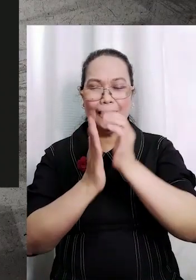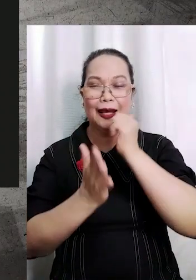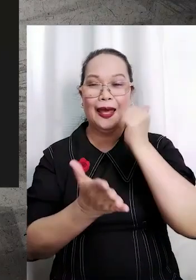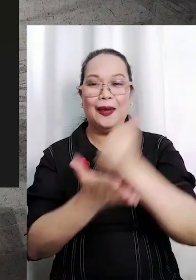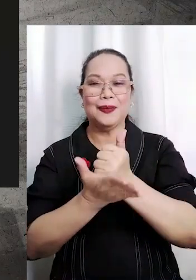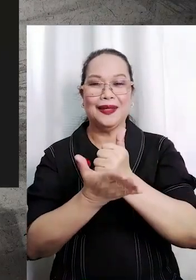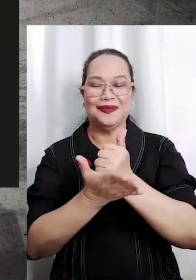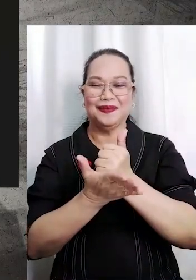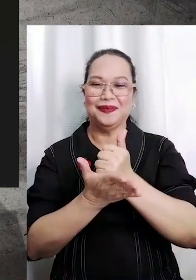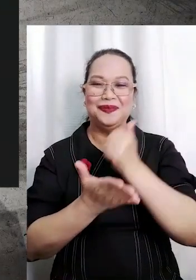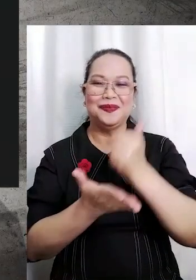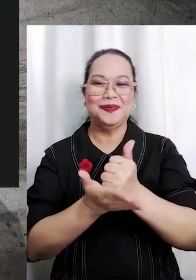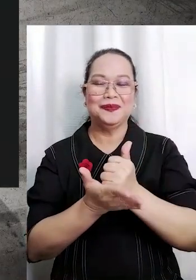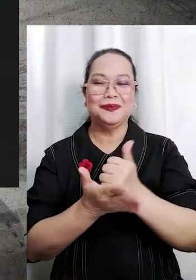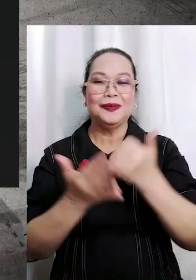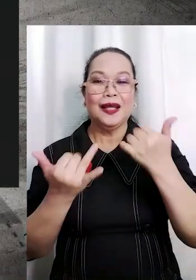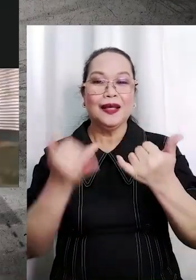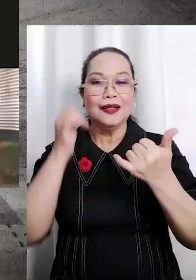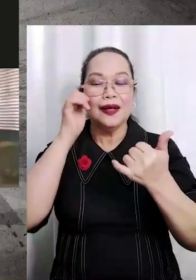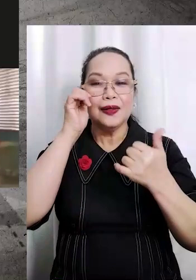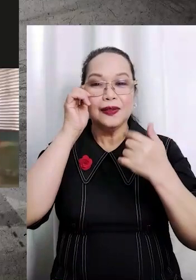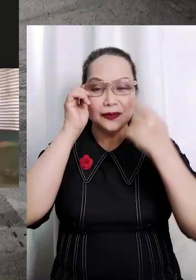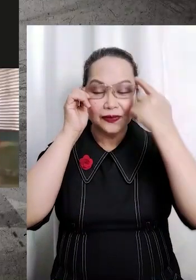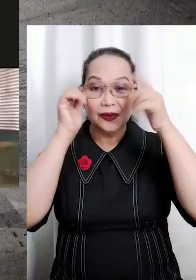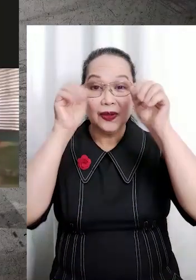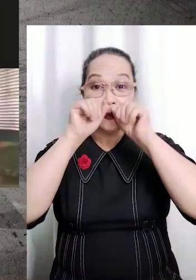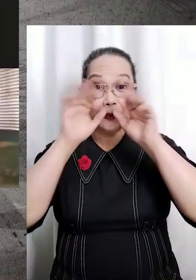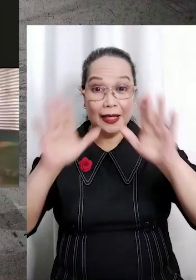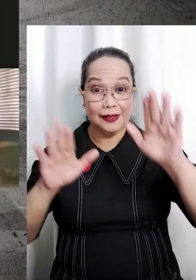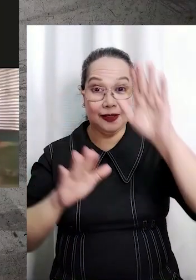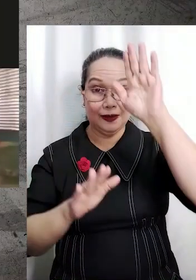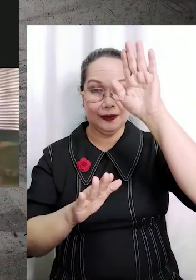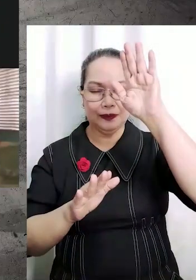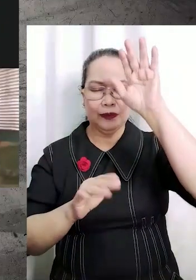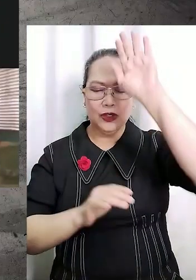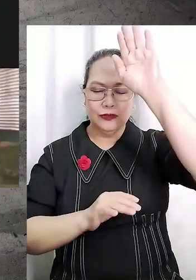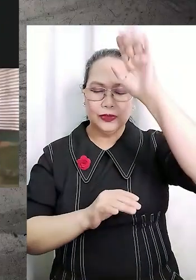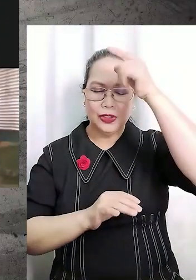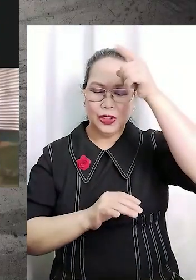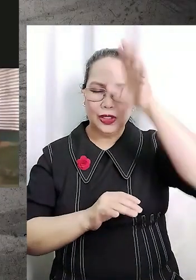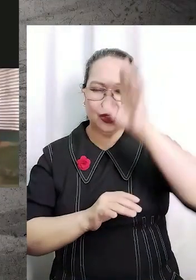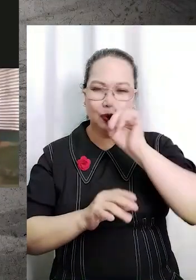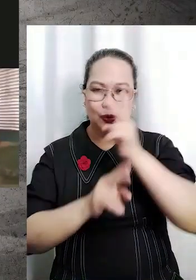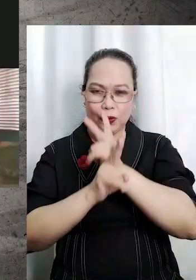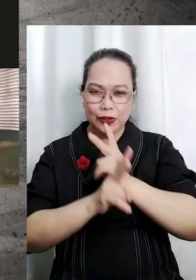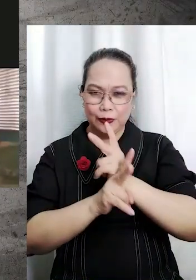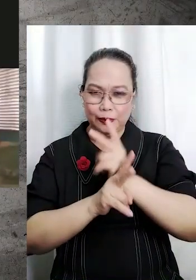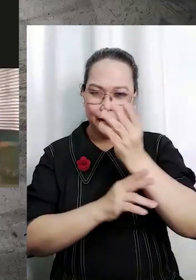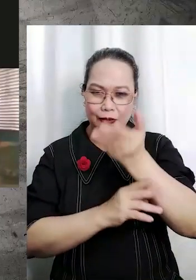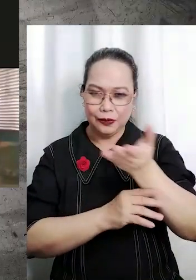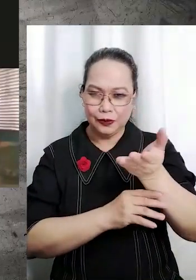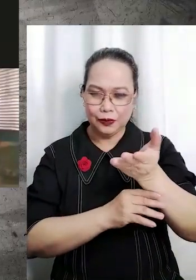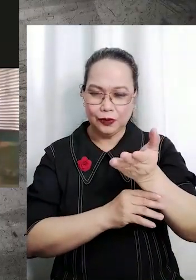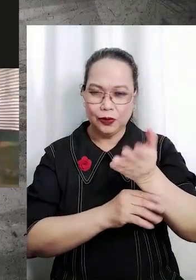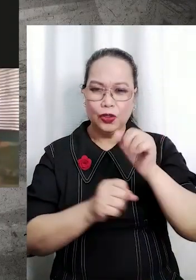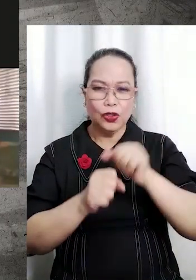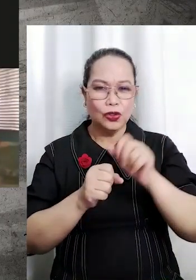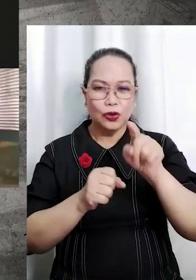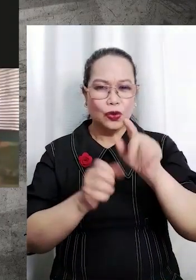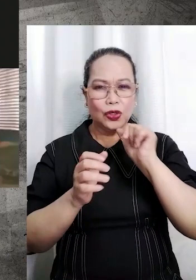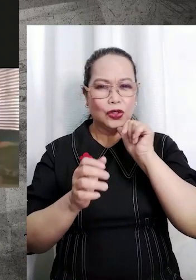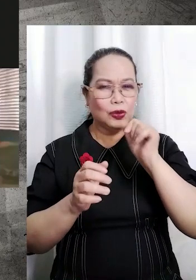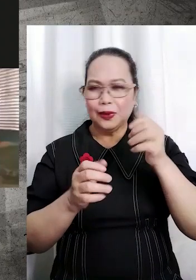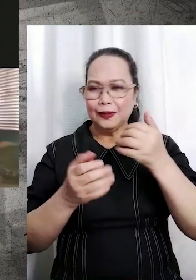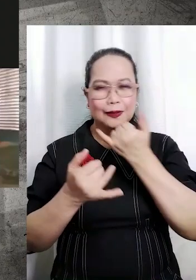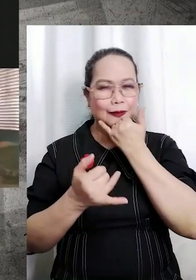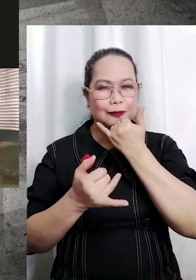name we pray. Amen. Amen. And now for our benediction. Sa Kanya na makapag-iingat sa inyo